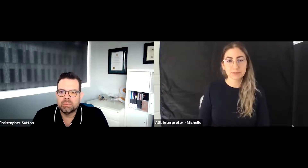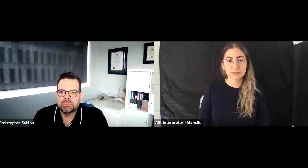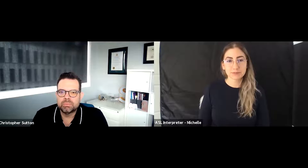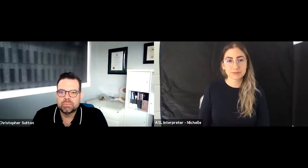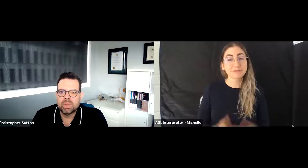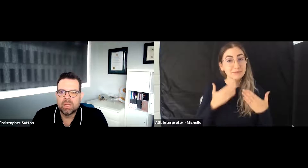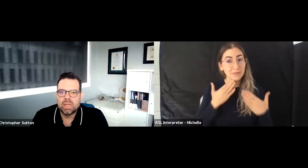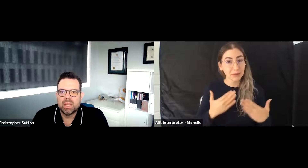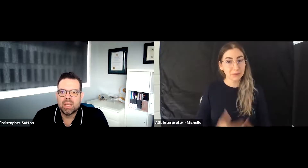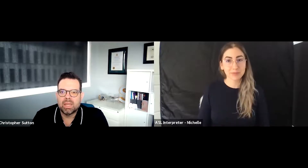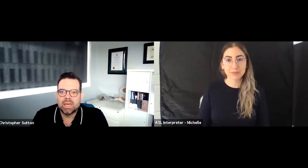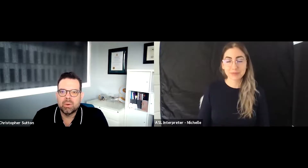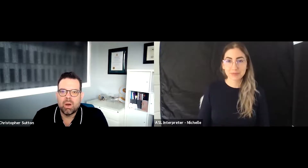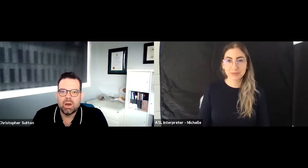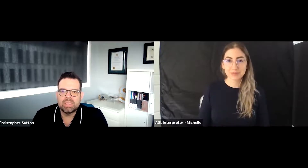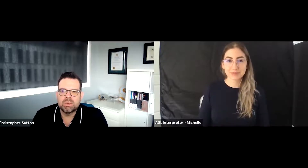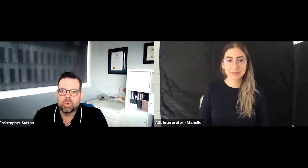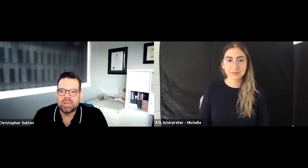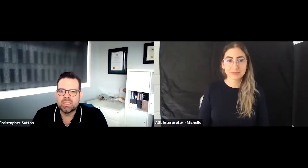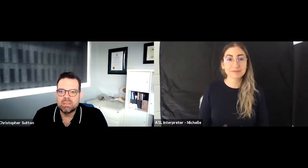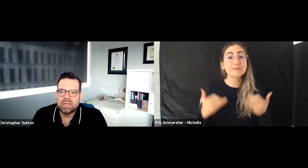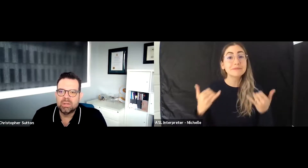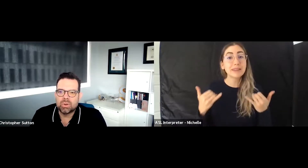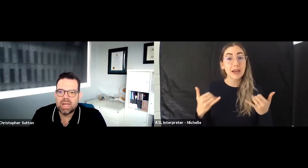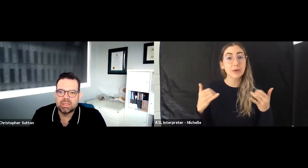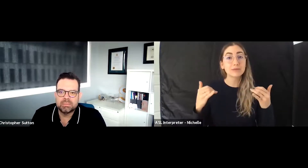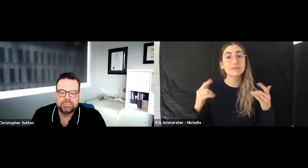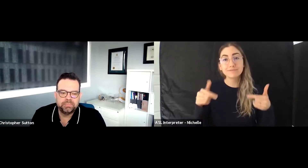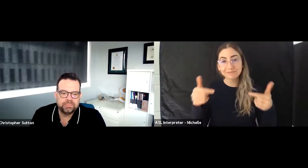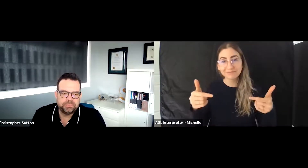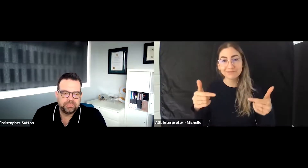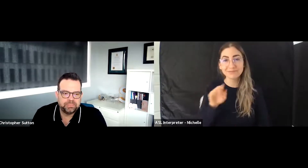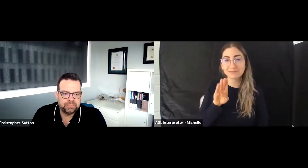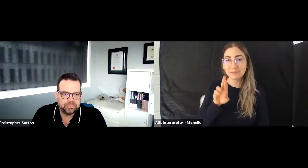Thank you. And now on to Brenda and Lorienne.